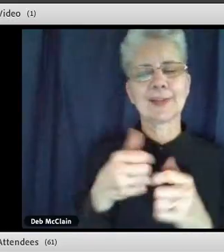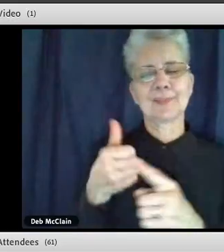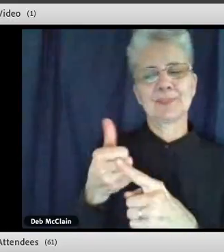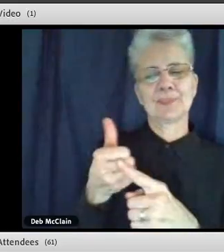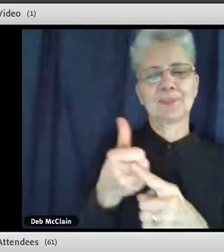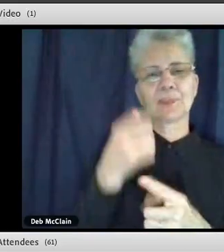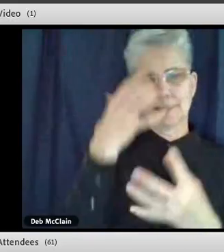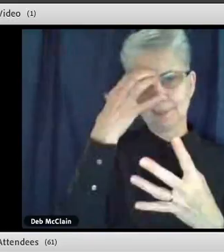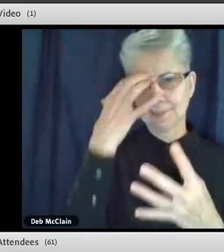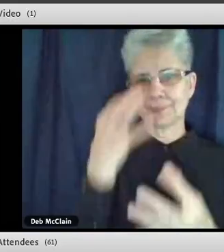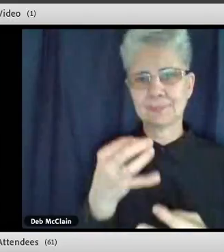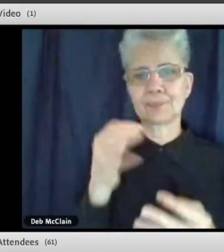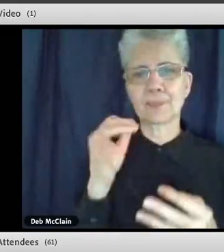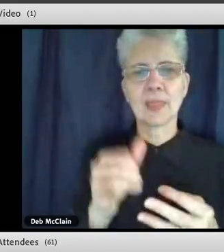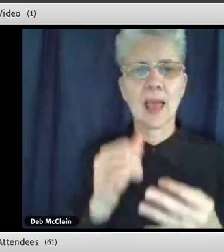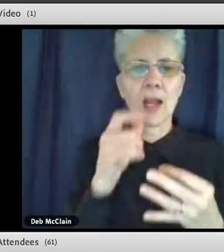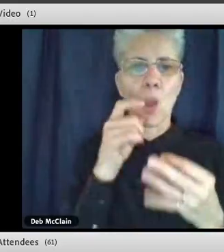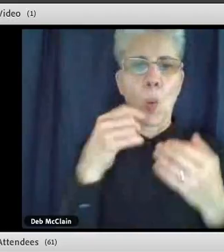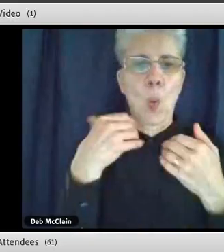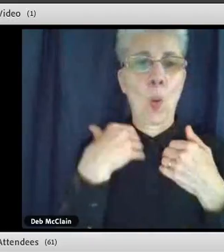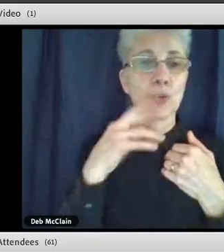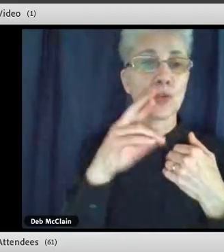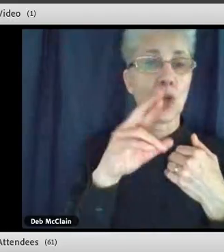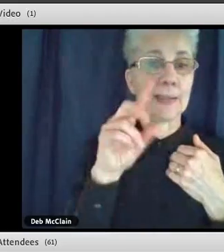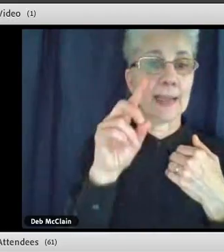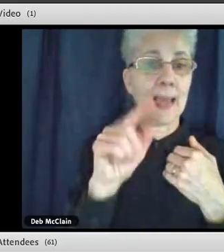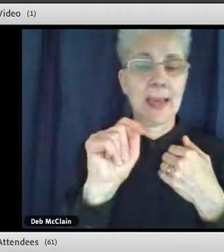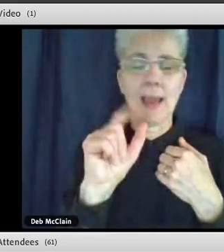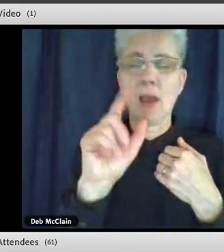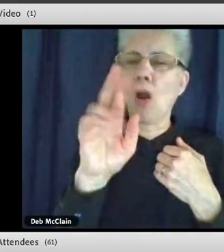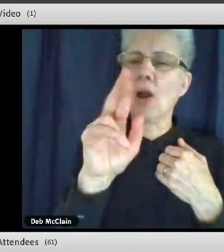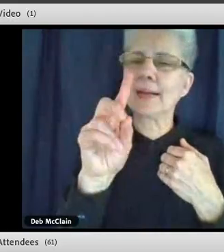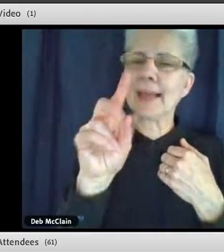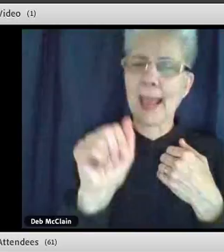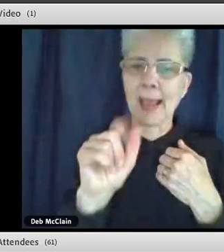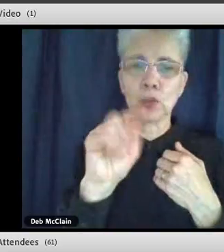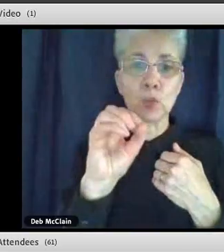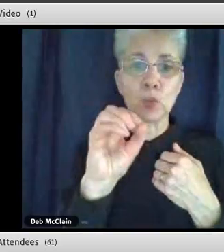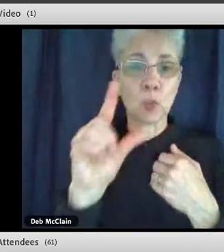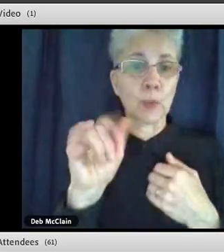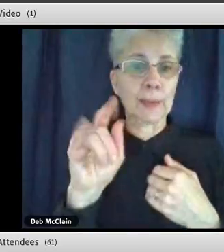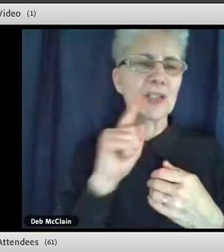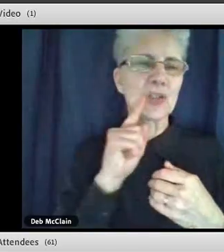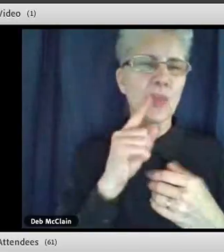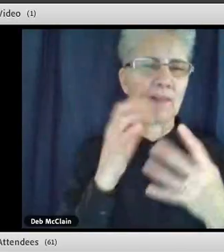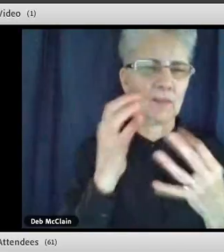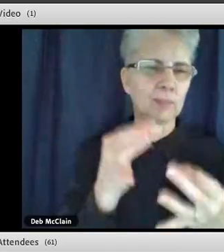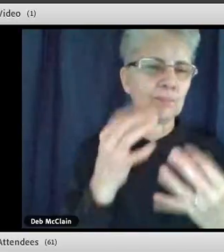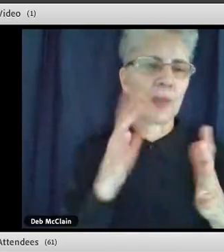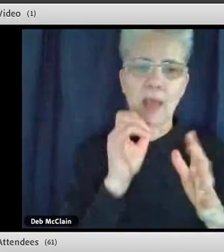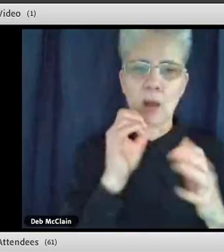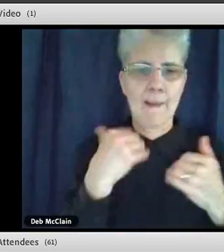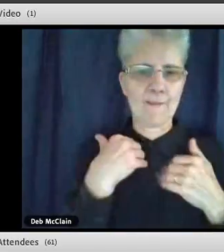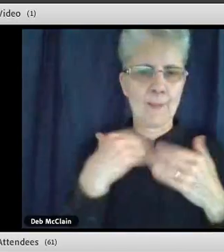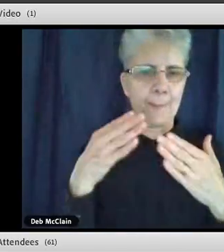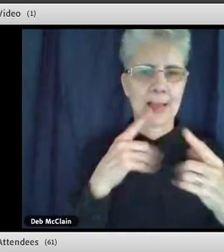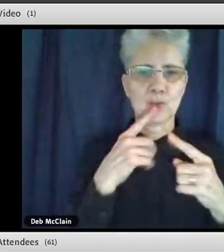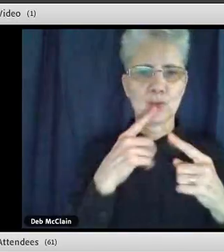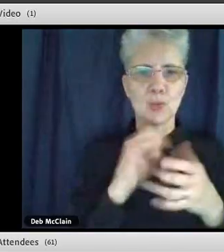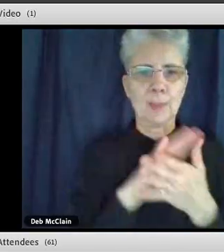of, owns Rda Toolkit, if you will. And so they pretty much made it clear that they don't have any plans to make this